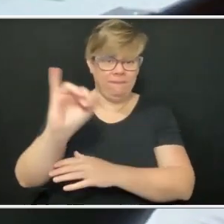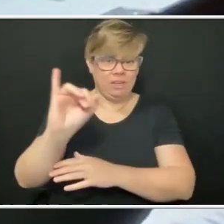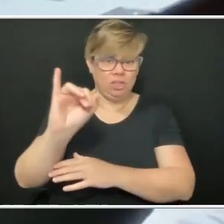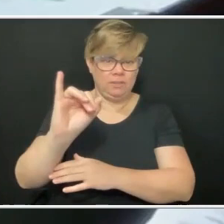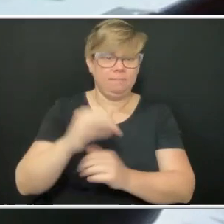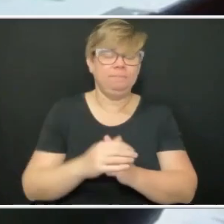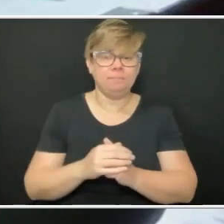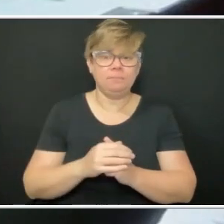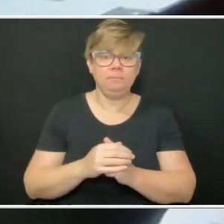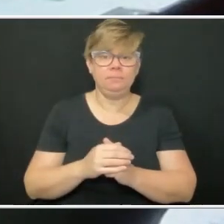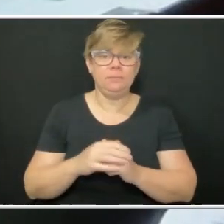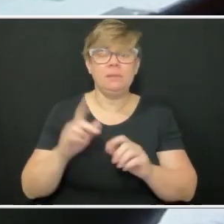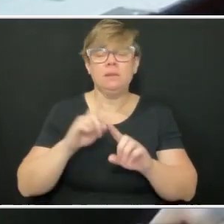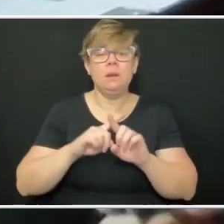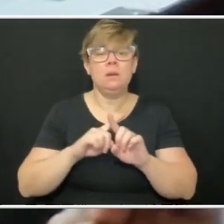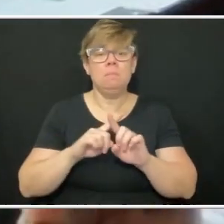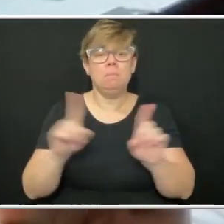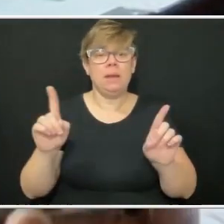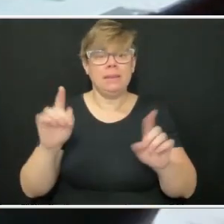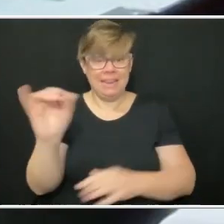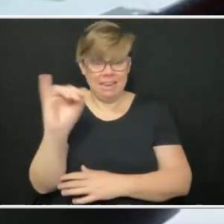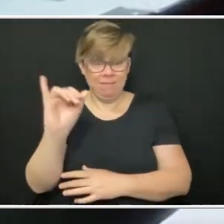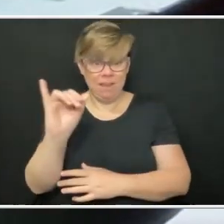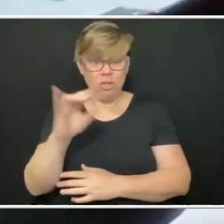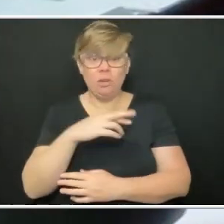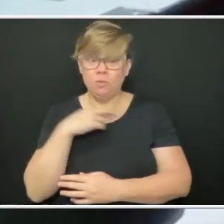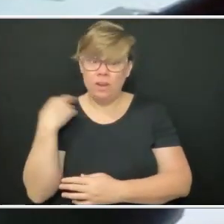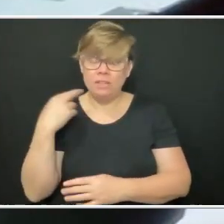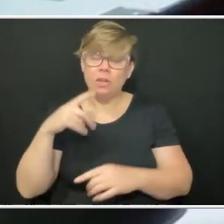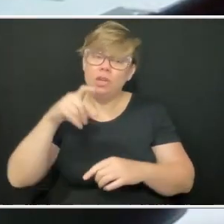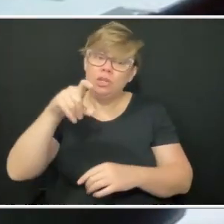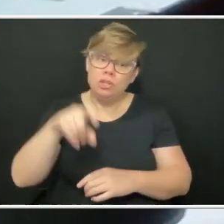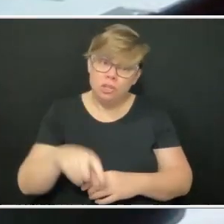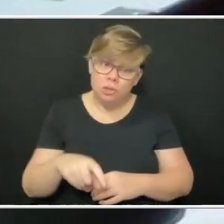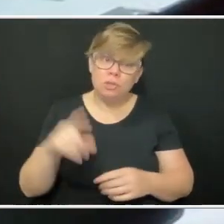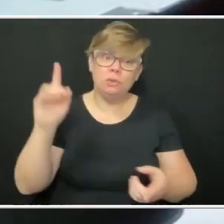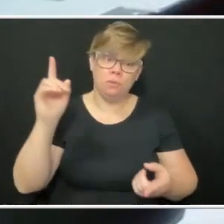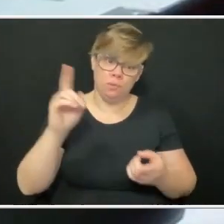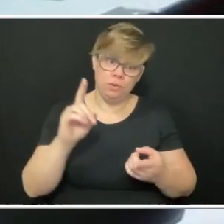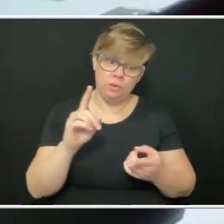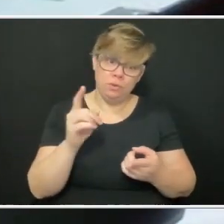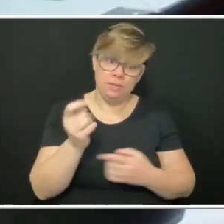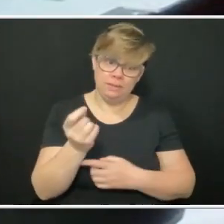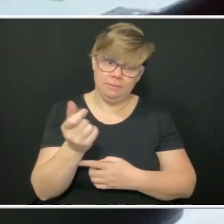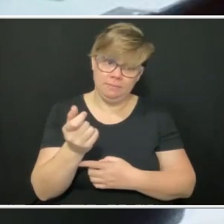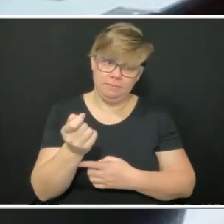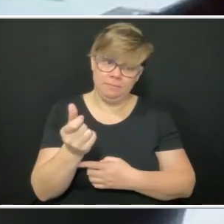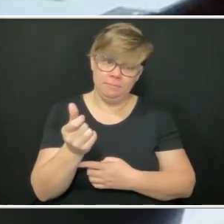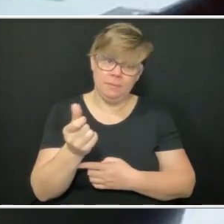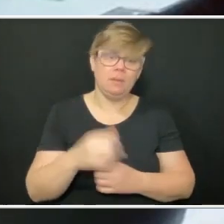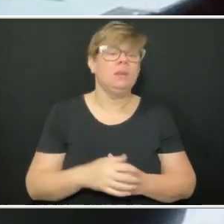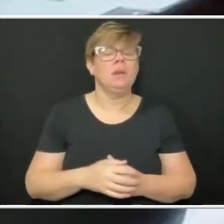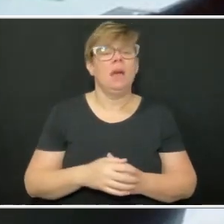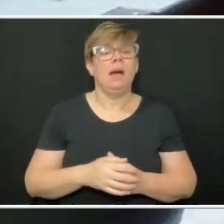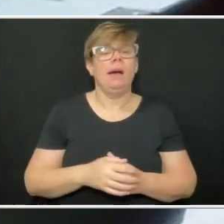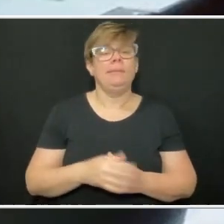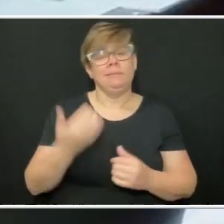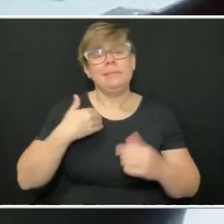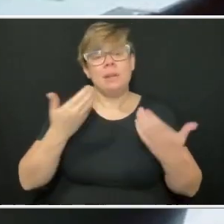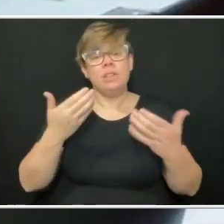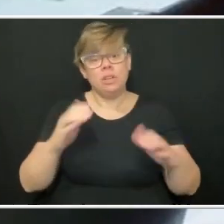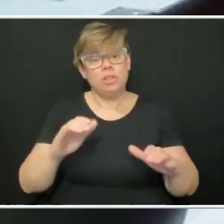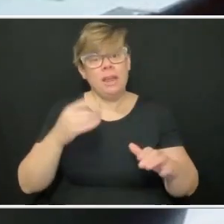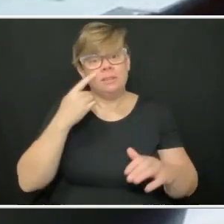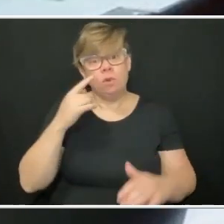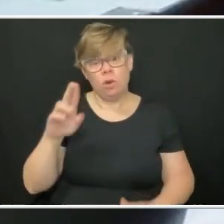down, and basically your infection risk should also go down slightly. There's always a chance for